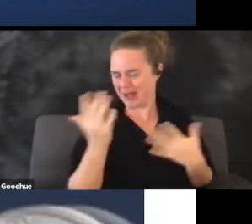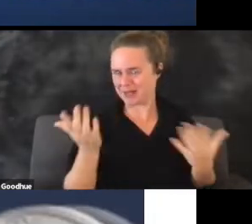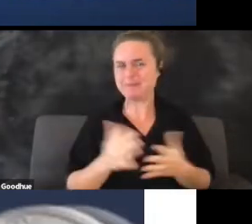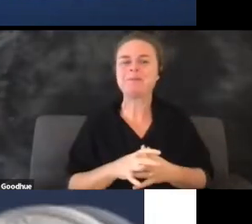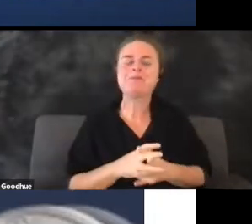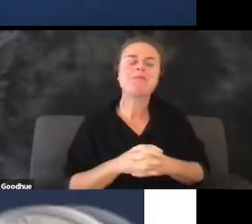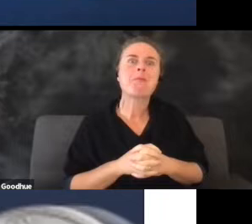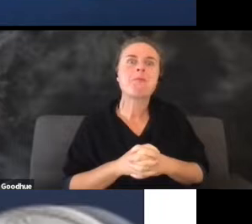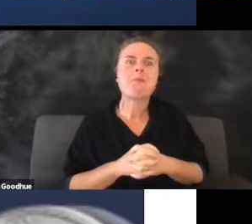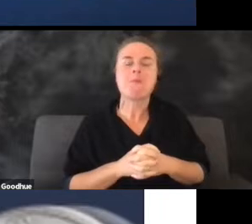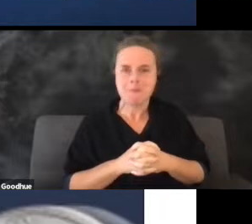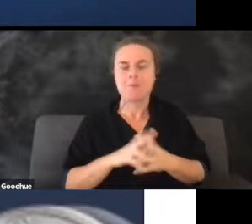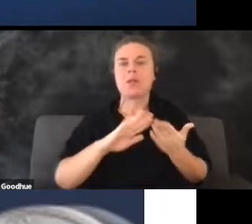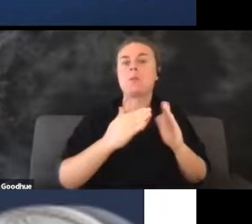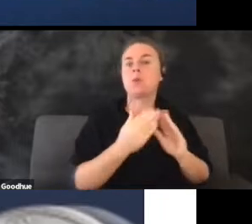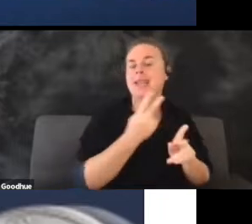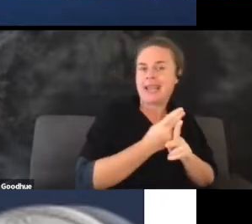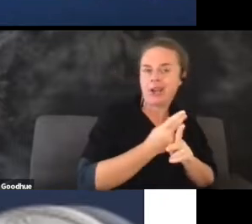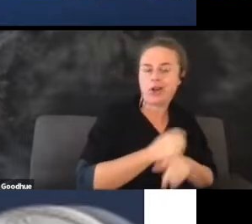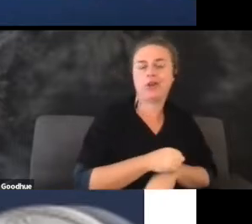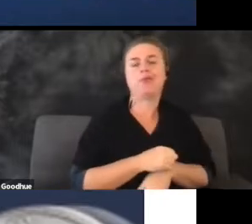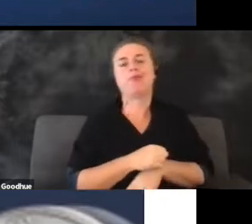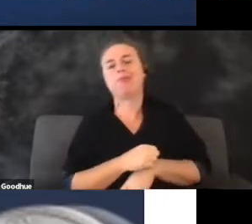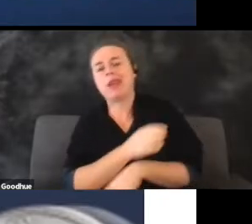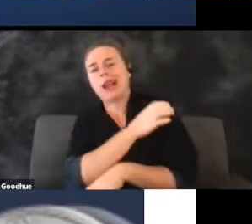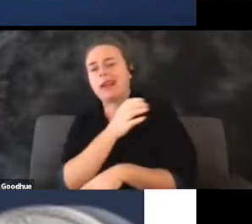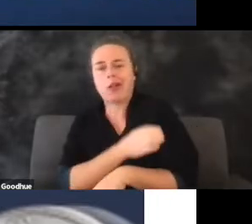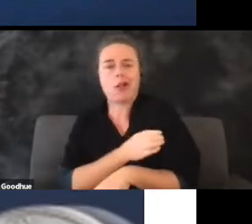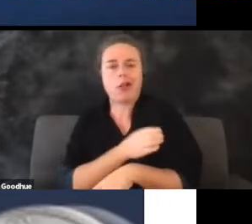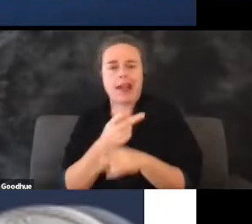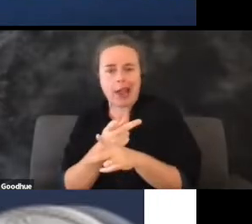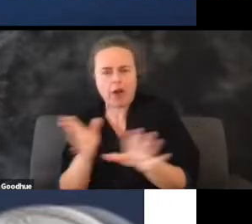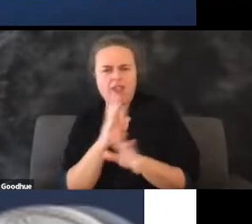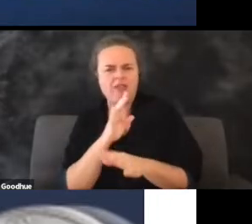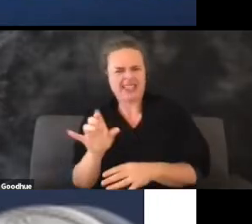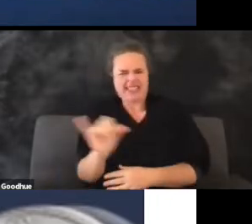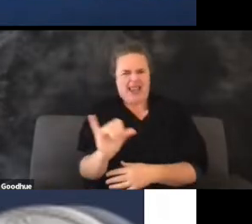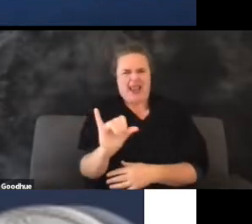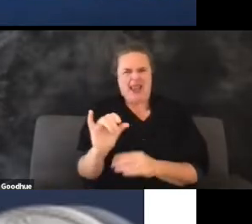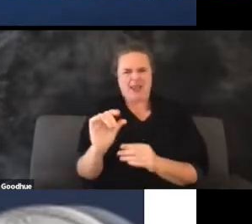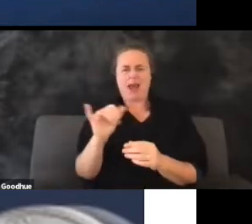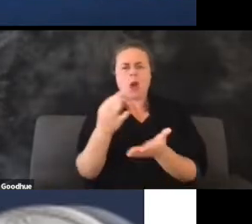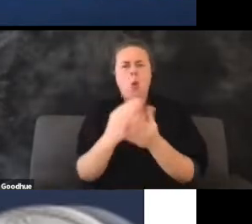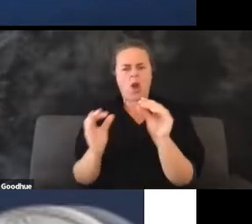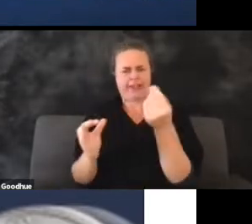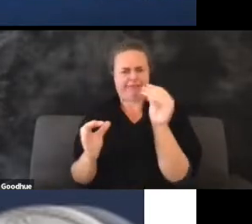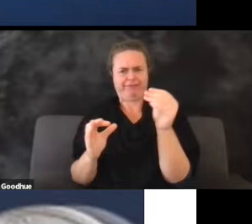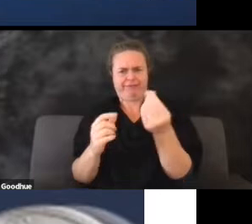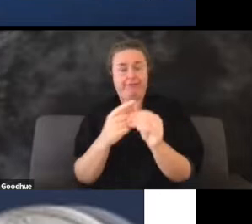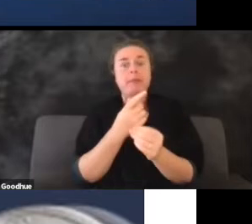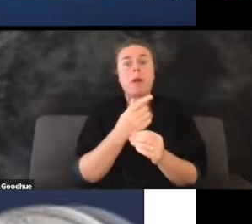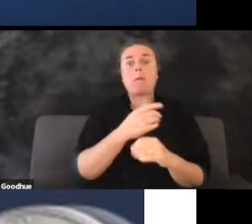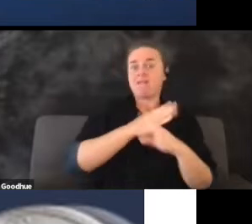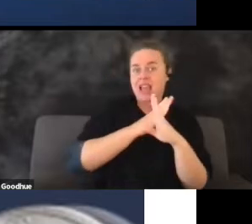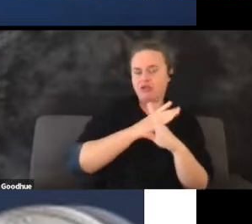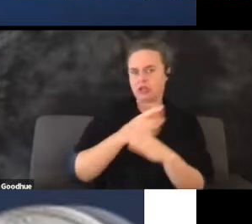that community care and clinical care are 2 sides of the same coin. On one side is prevention and the other is treatment. Not one